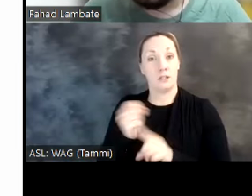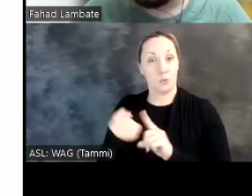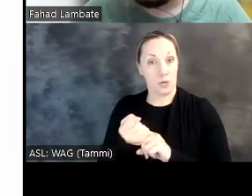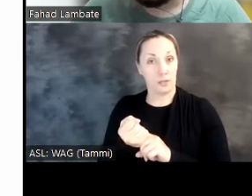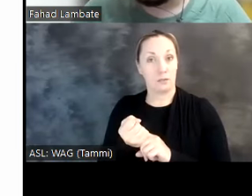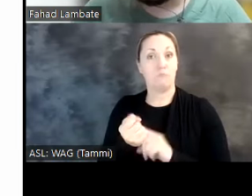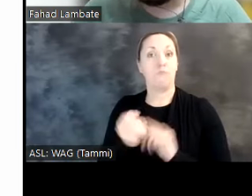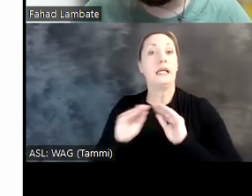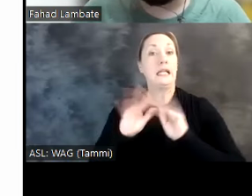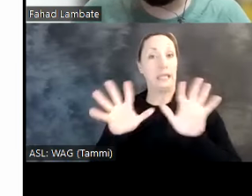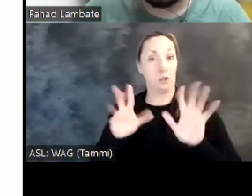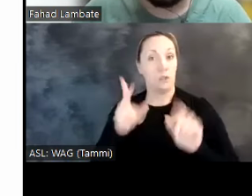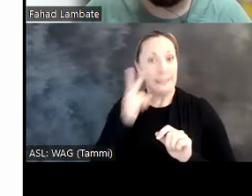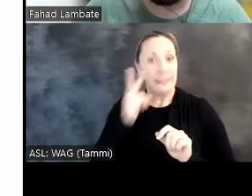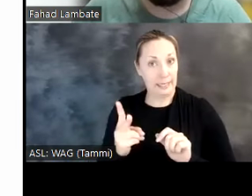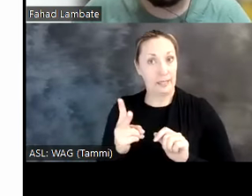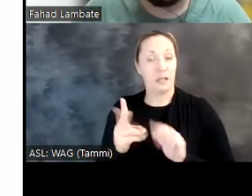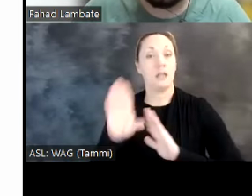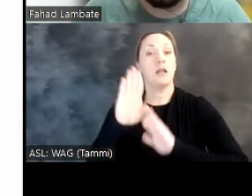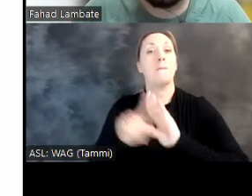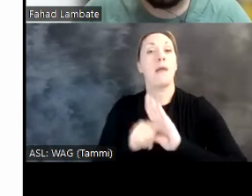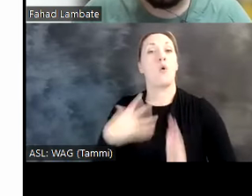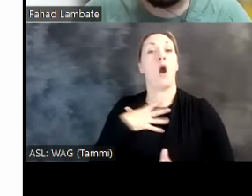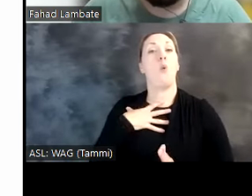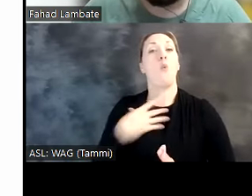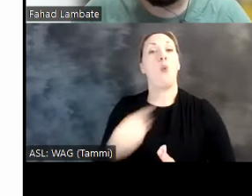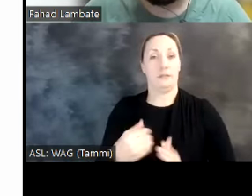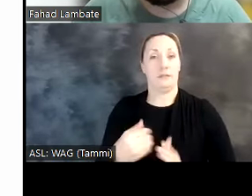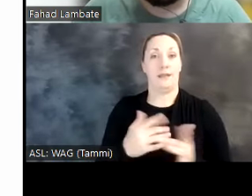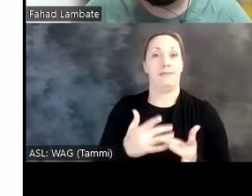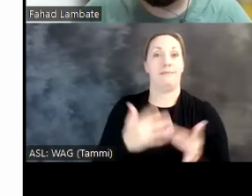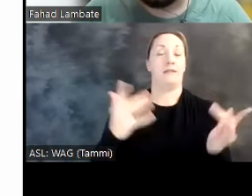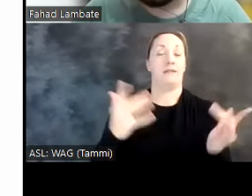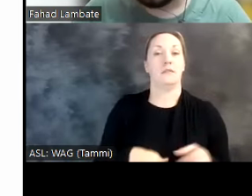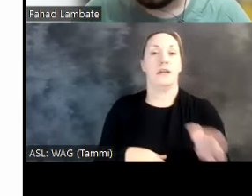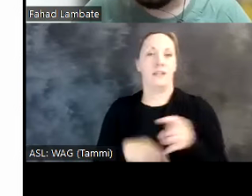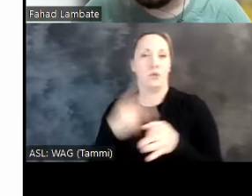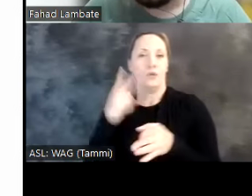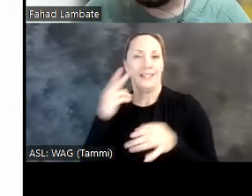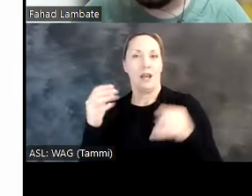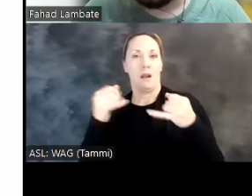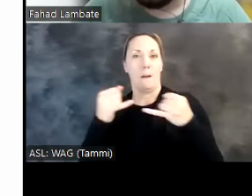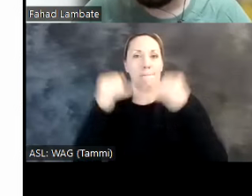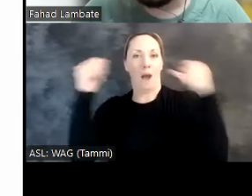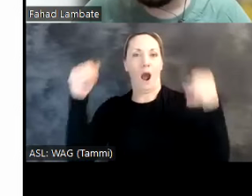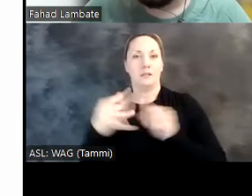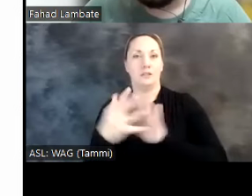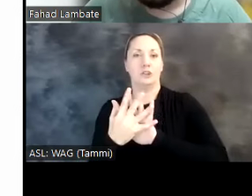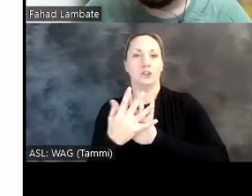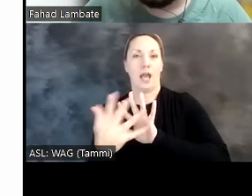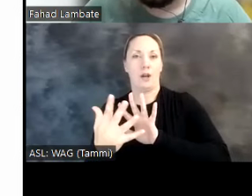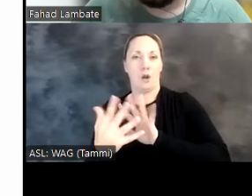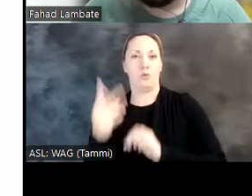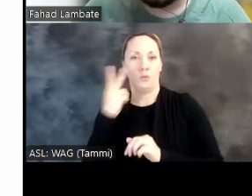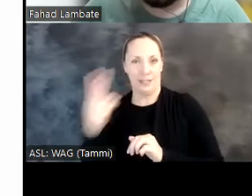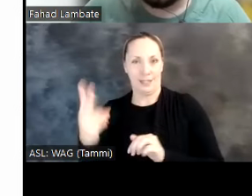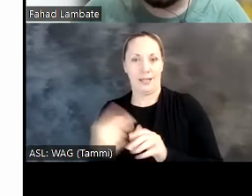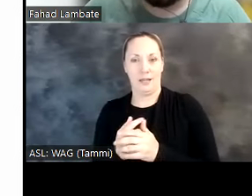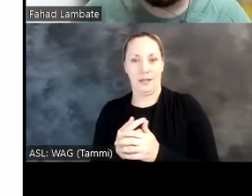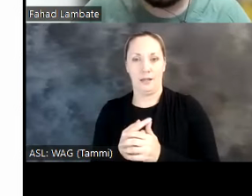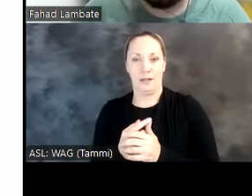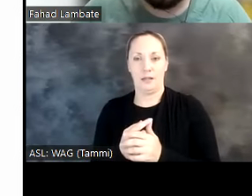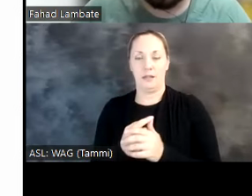visible because the background is quite light. And you can see there is a box shadow that is coming along with an, like,